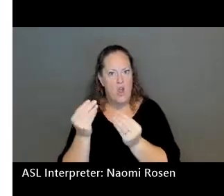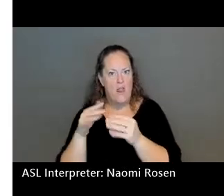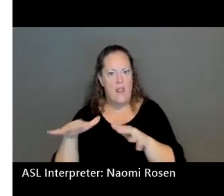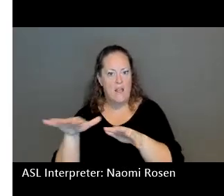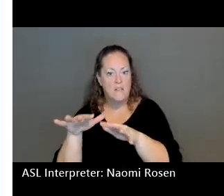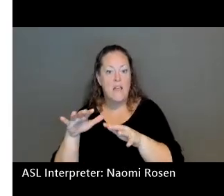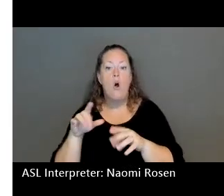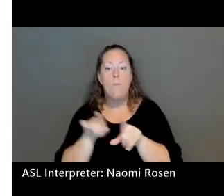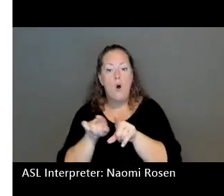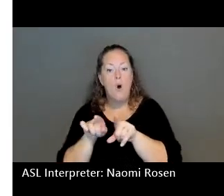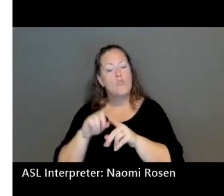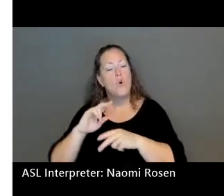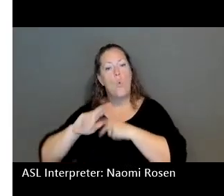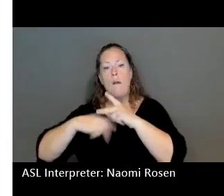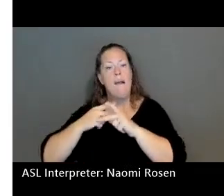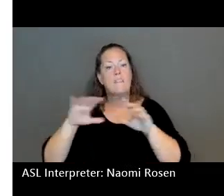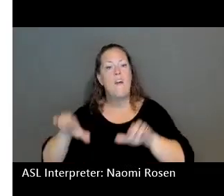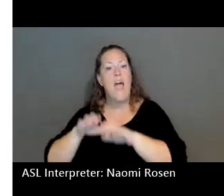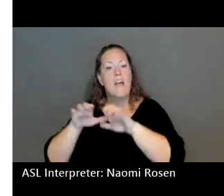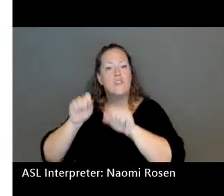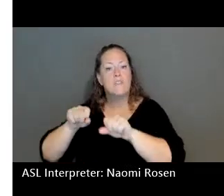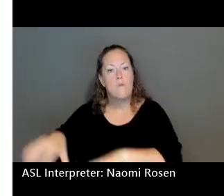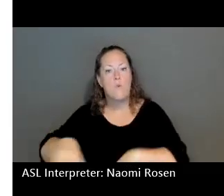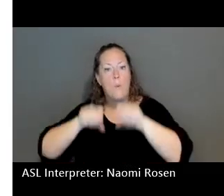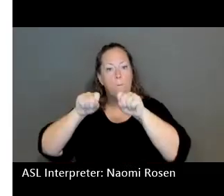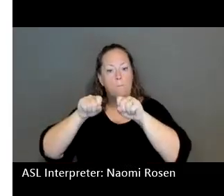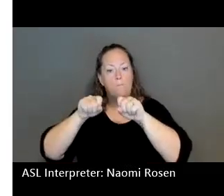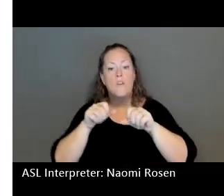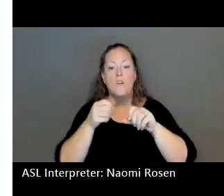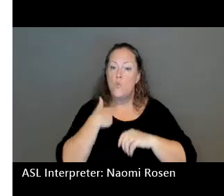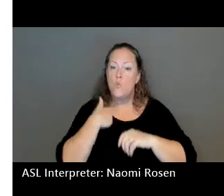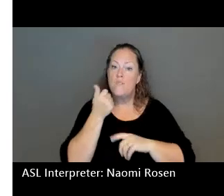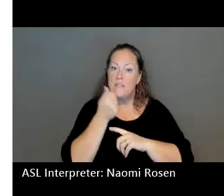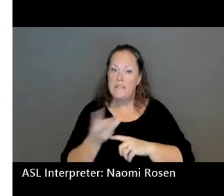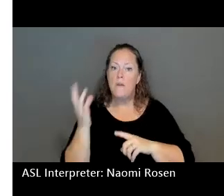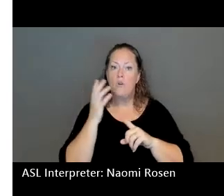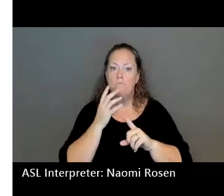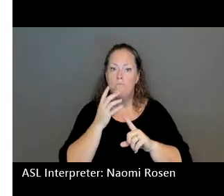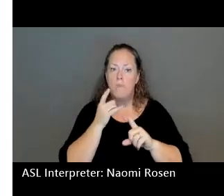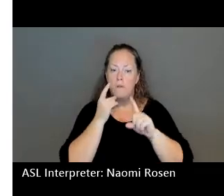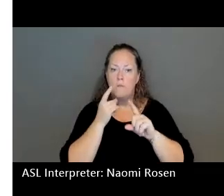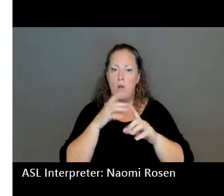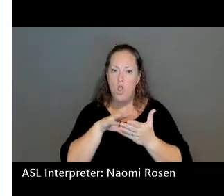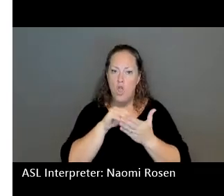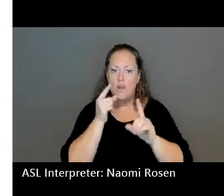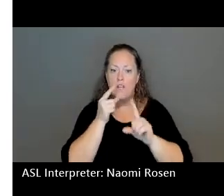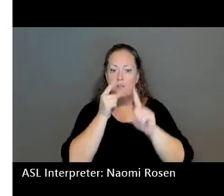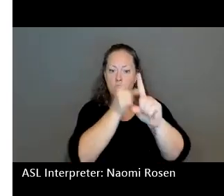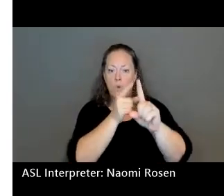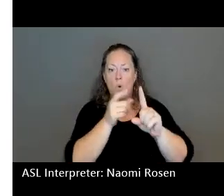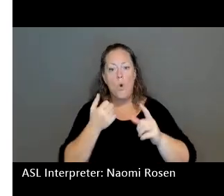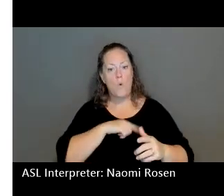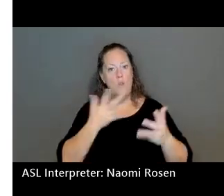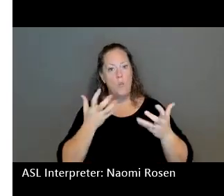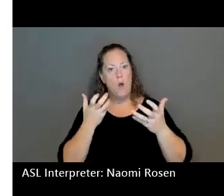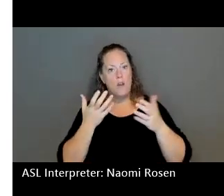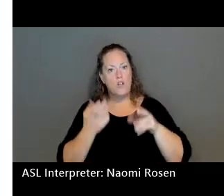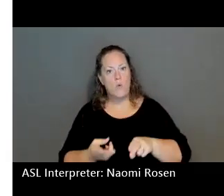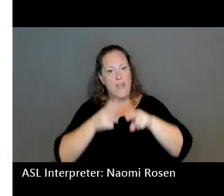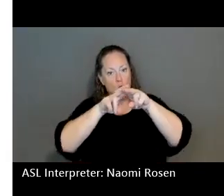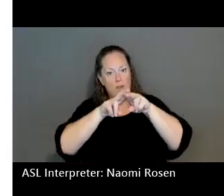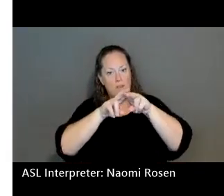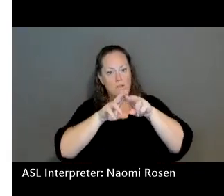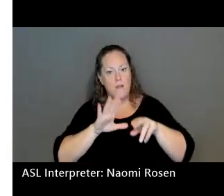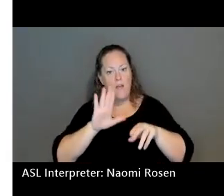several of these learning objectives were increasing knowledge of climate scenarios, just as those were